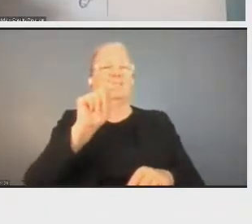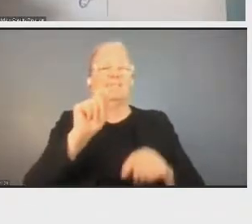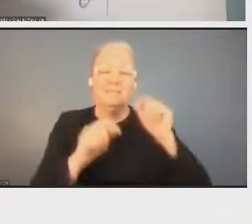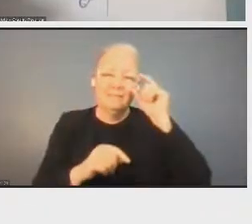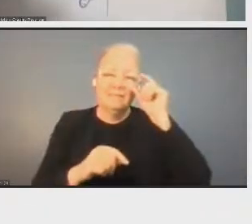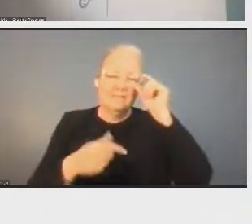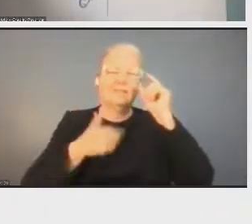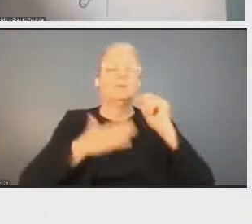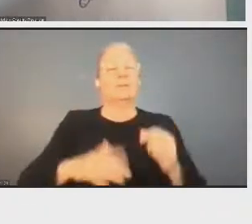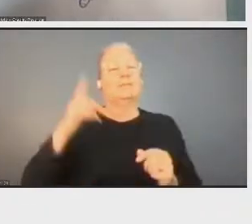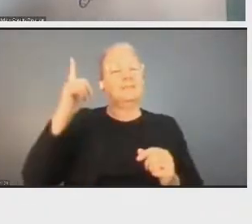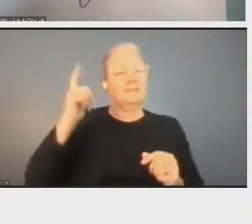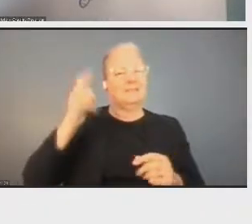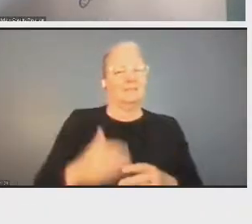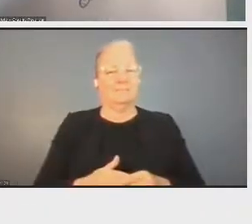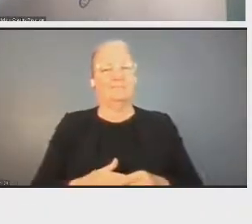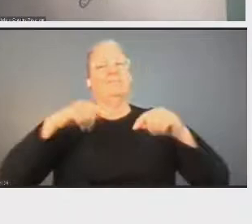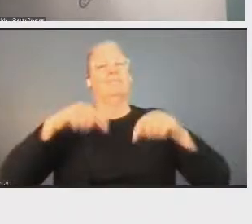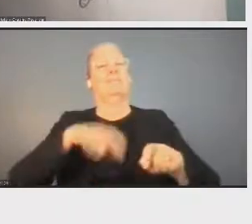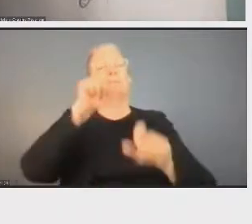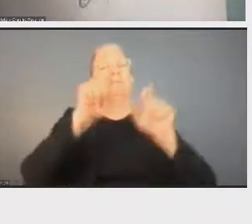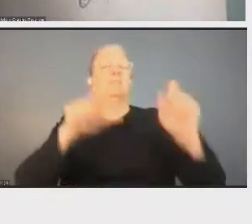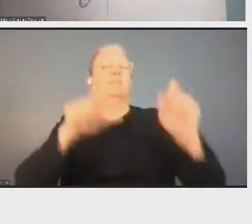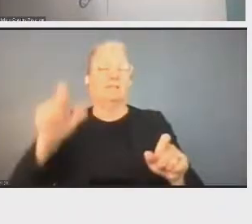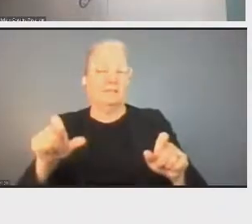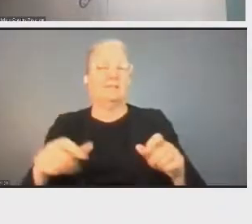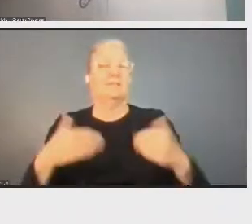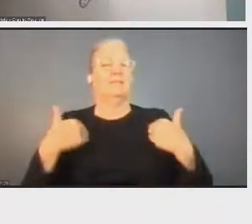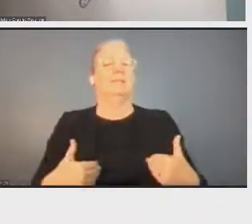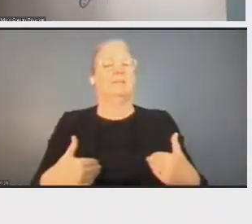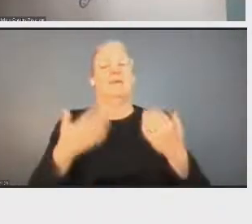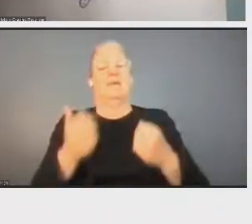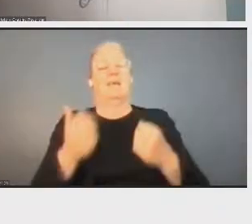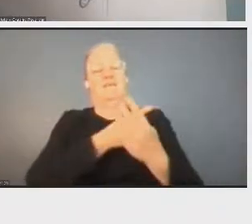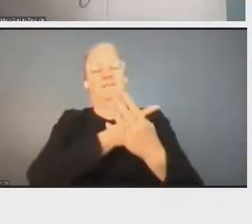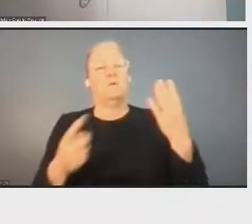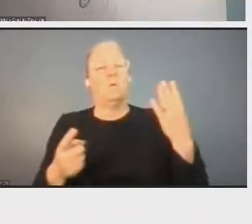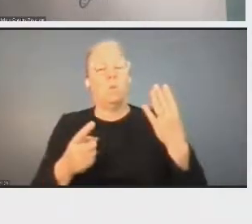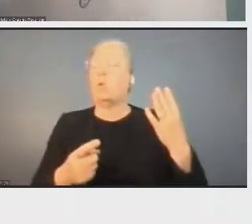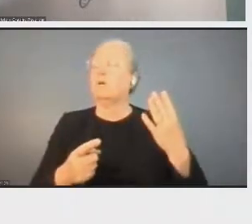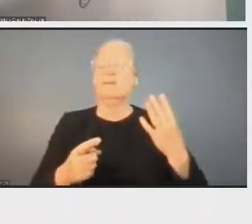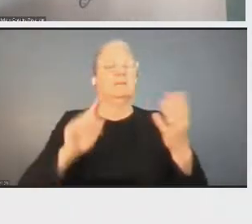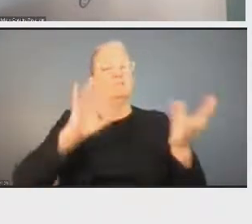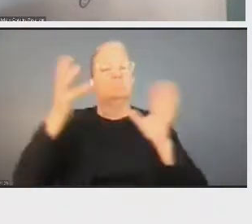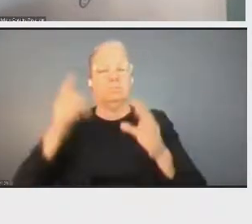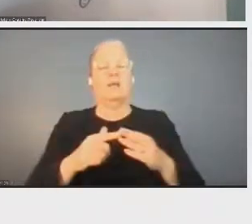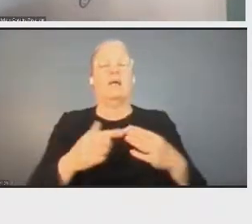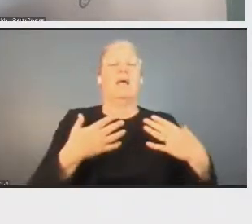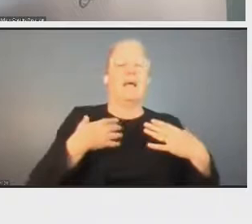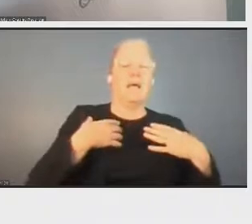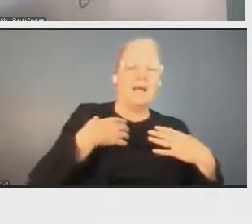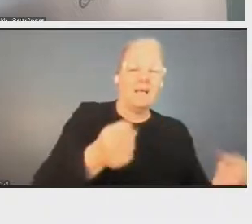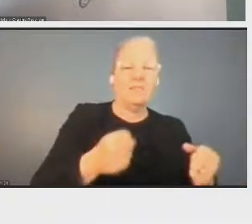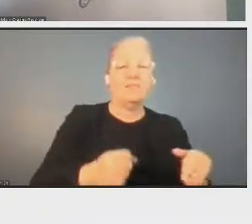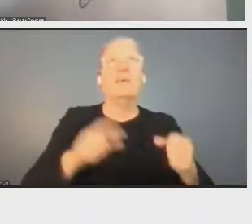Today, humanity faces 4 interrelated crises: health, climate, biodiversity, and